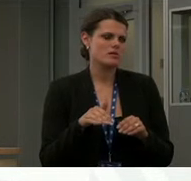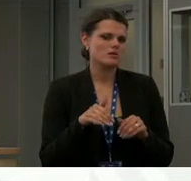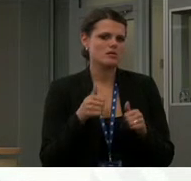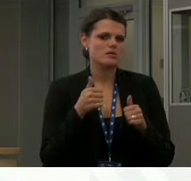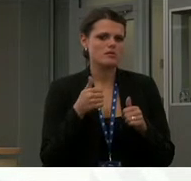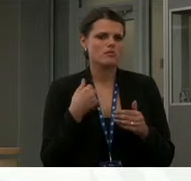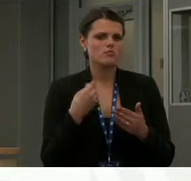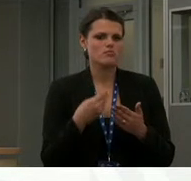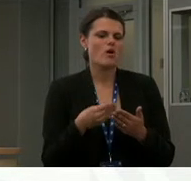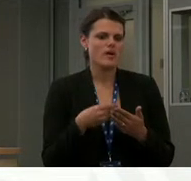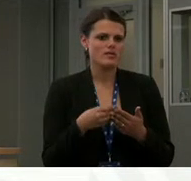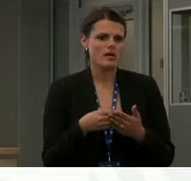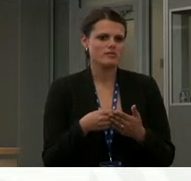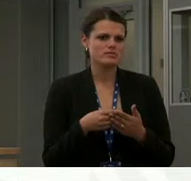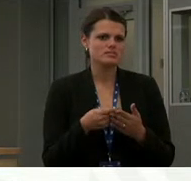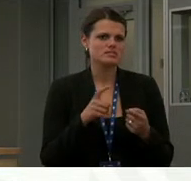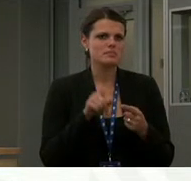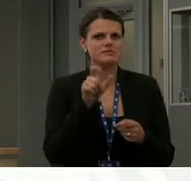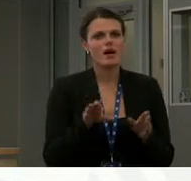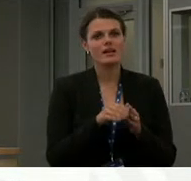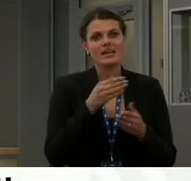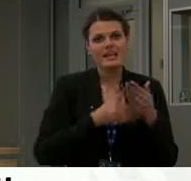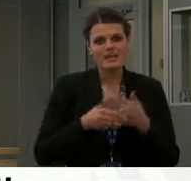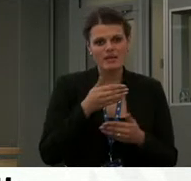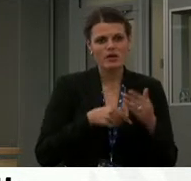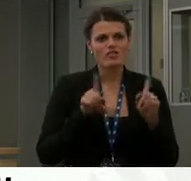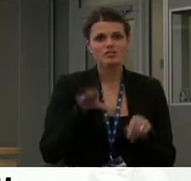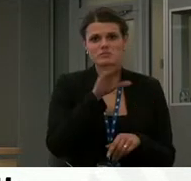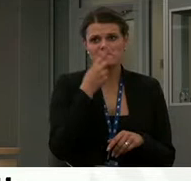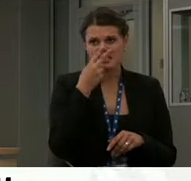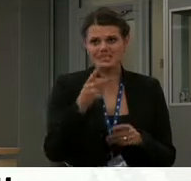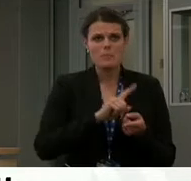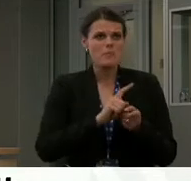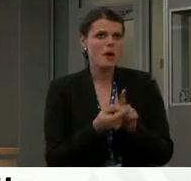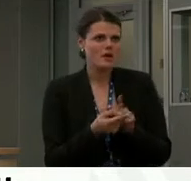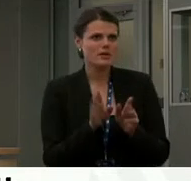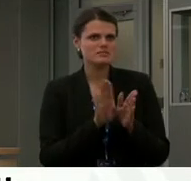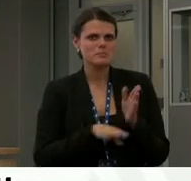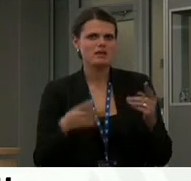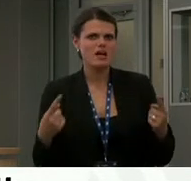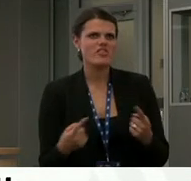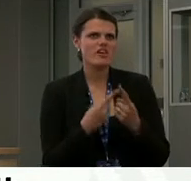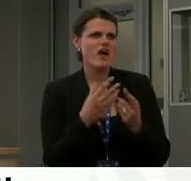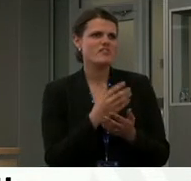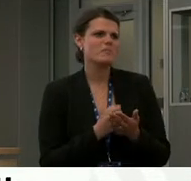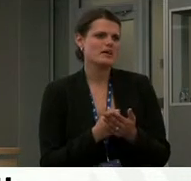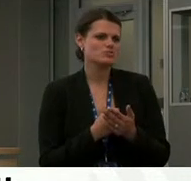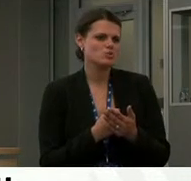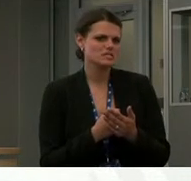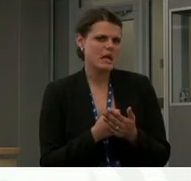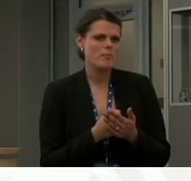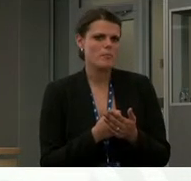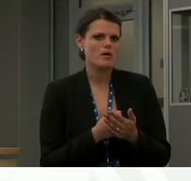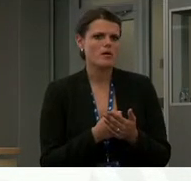Convention on the Rights of Persons with Disabilities. Sometimes we see legislative changes without adequate resources being devoted to the